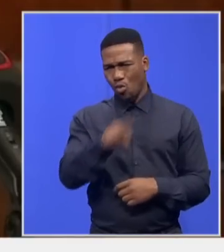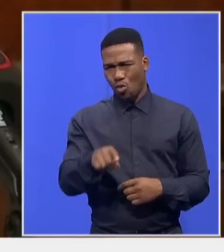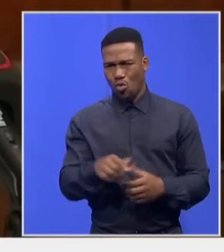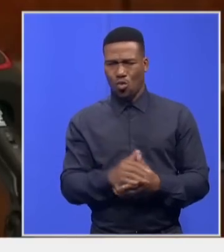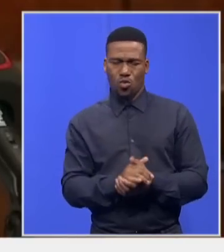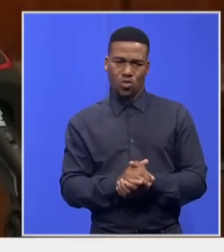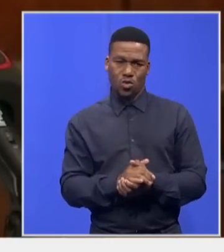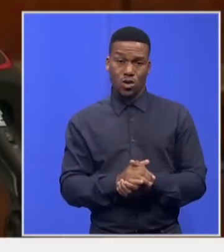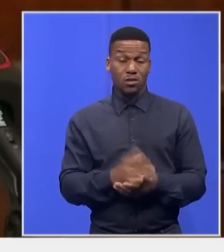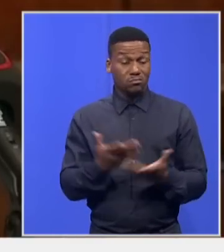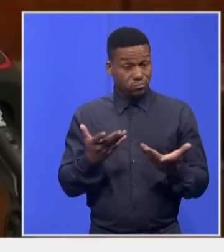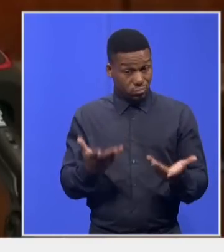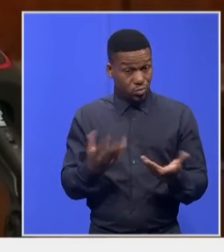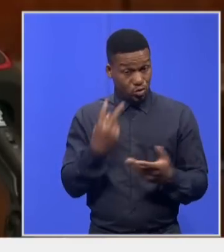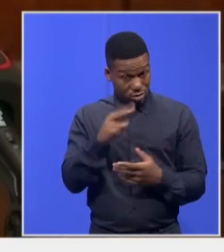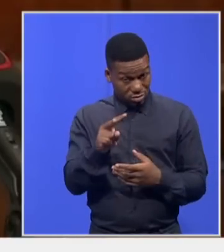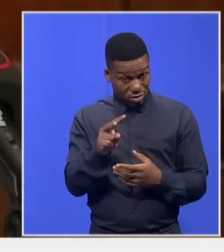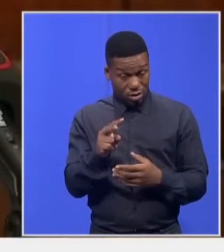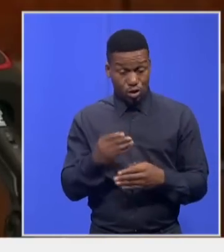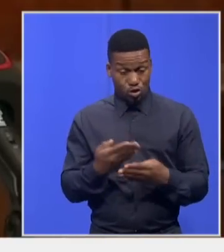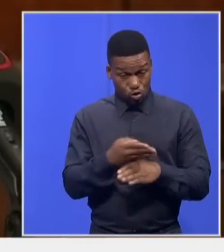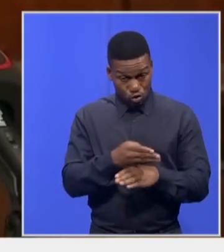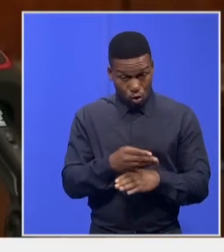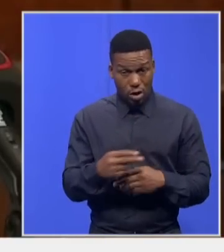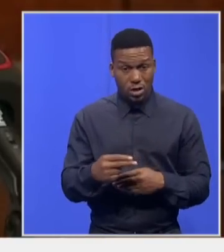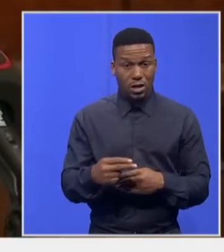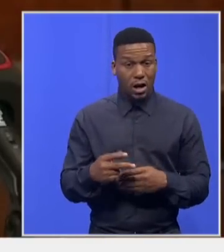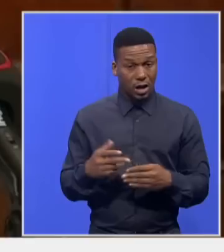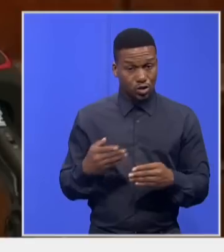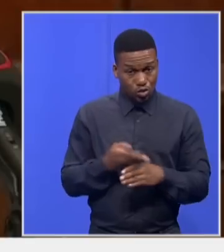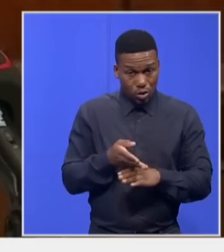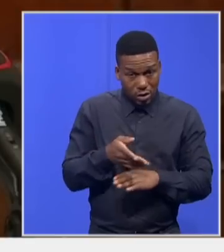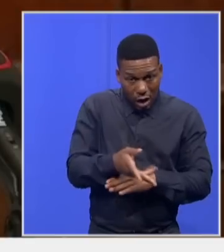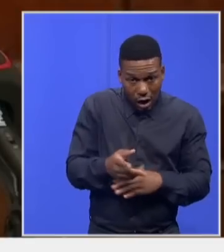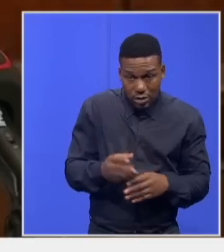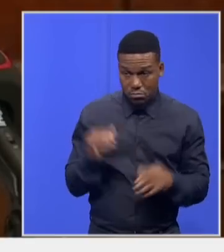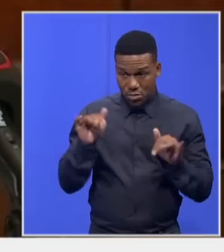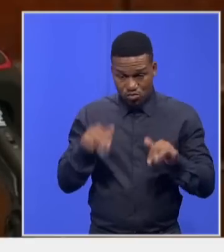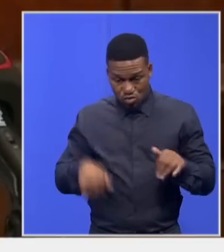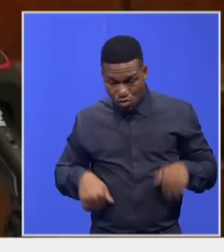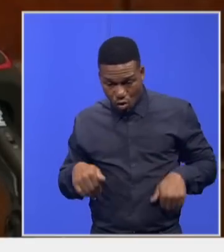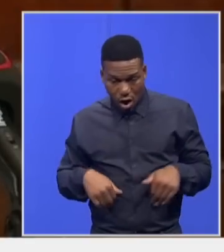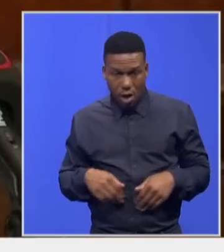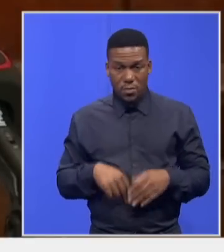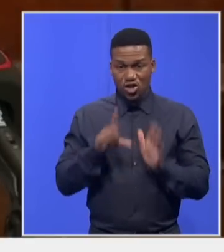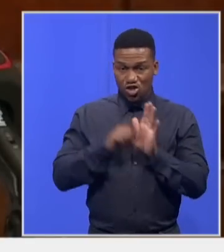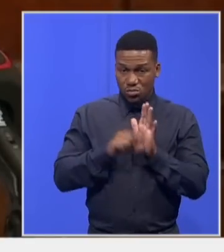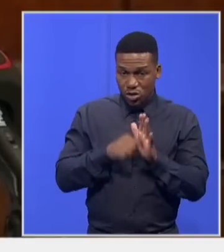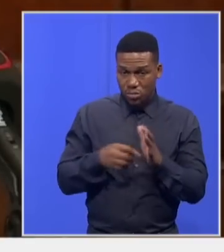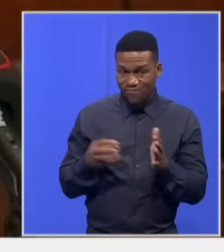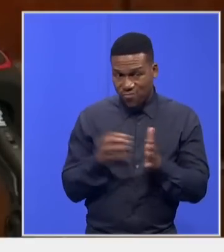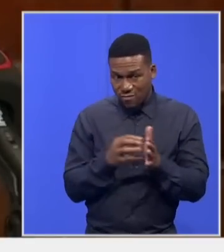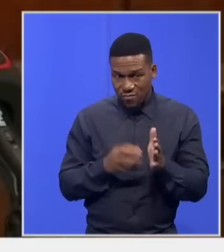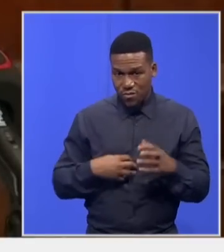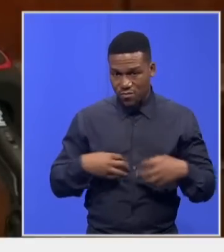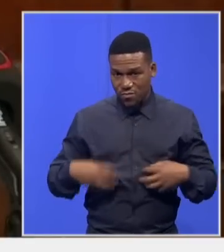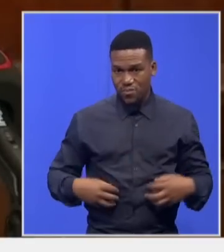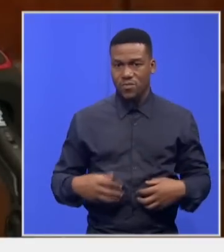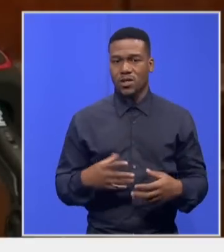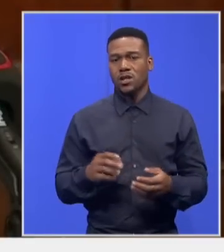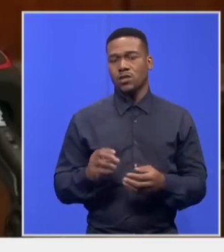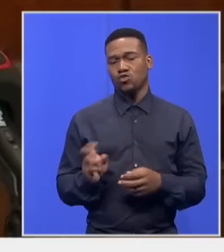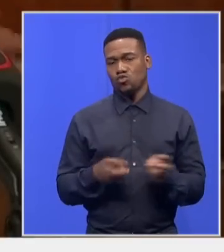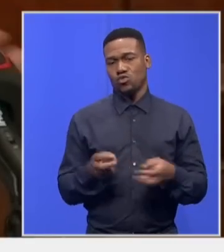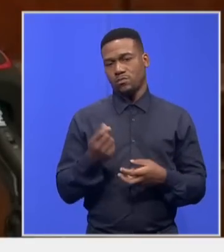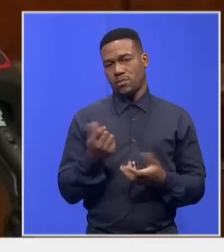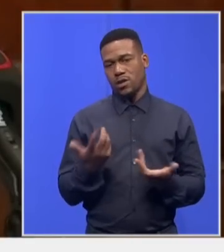corners and people lining up their pockets, so to speak. But we know, as I speak to you now, that there are people who have been brought before